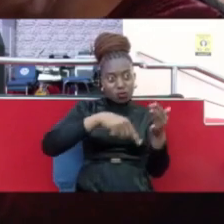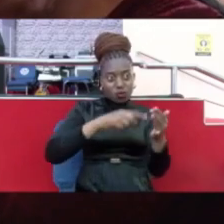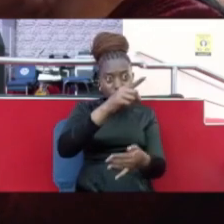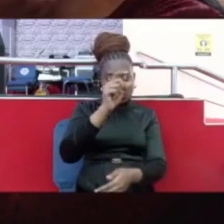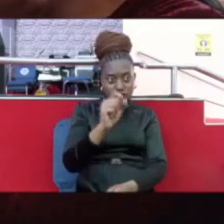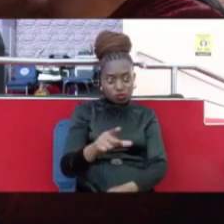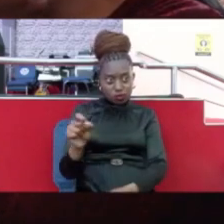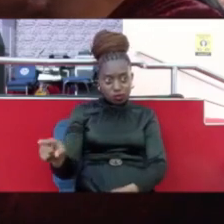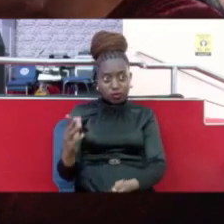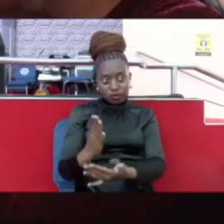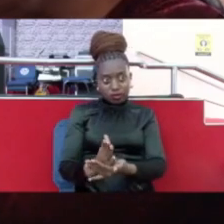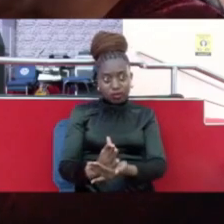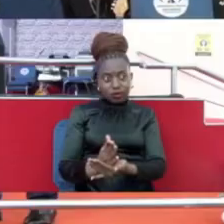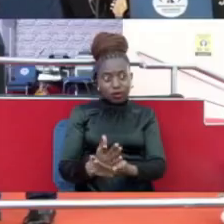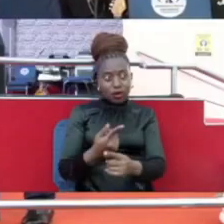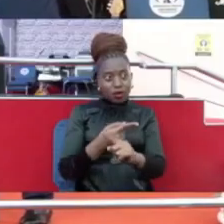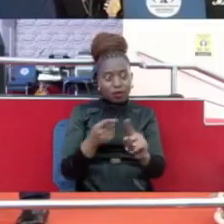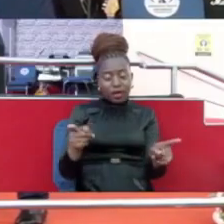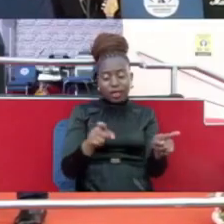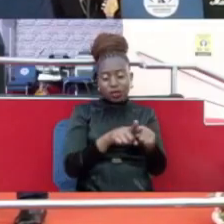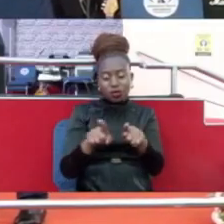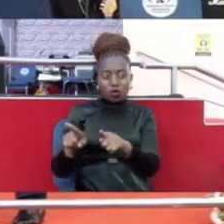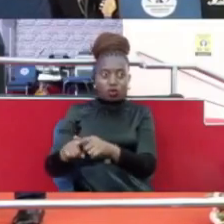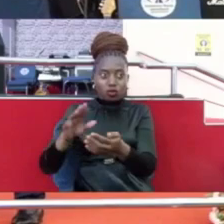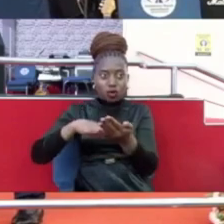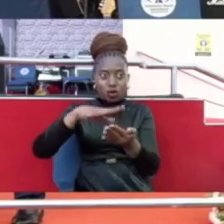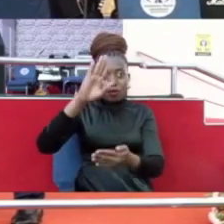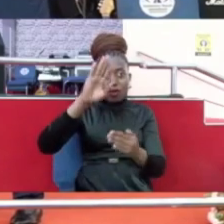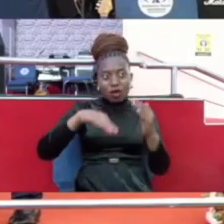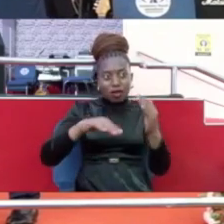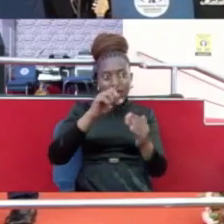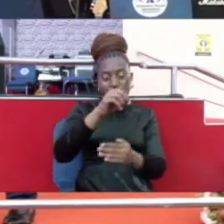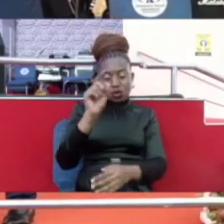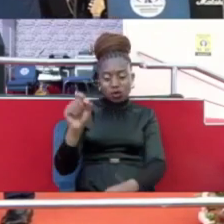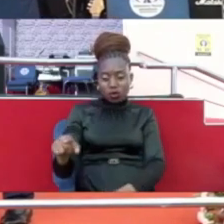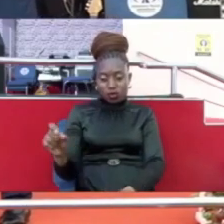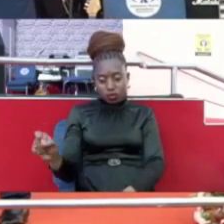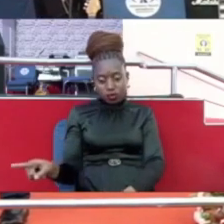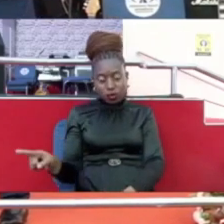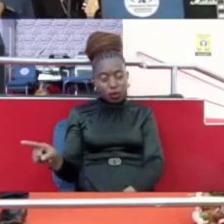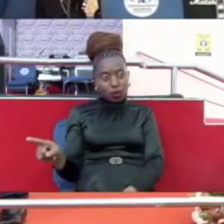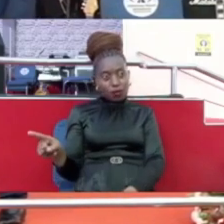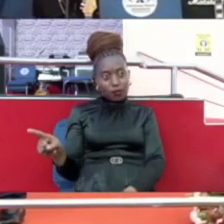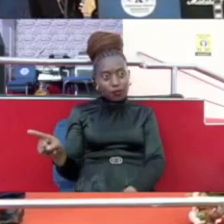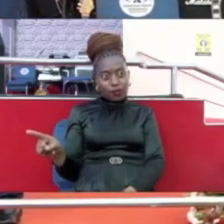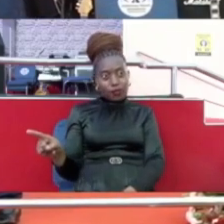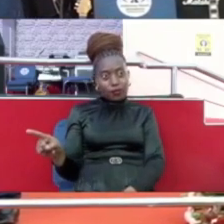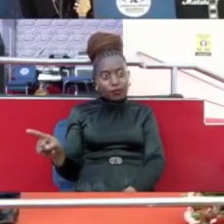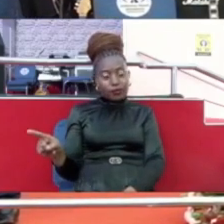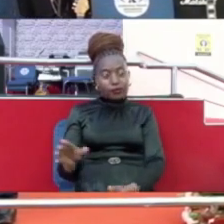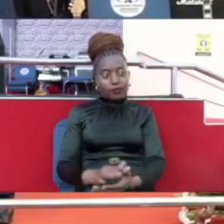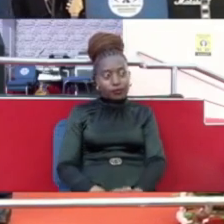kile ulichopanda. But you also reap more than you sow. Lakini unavuna zaidi ya kile ambacho ulipanda.